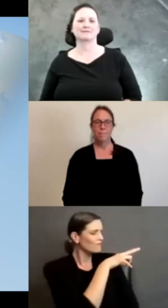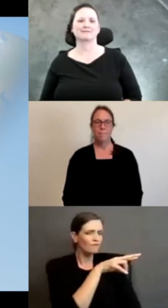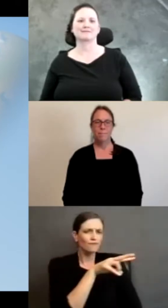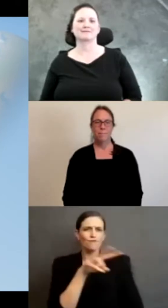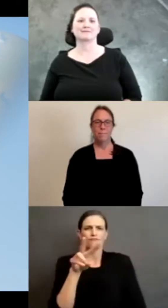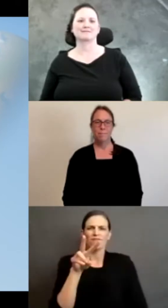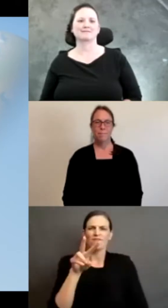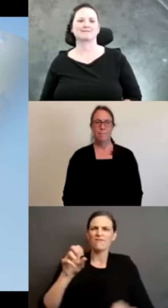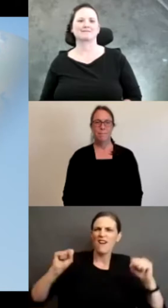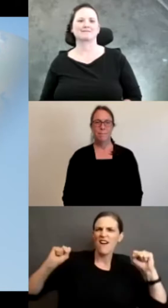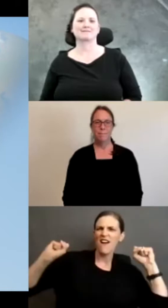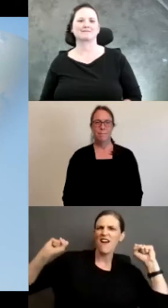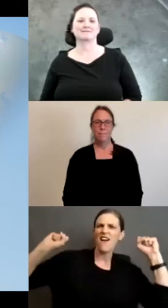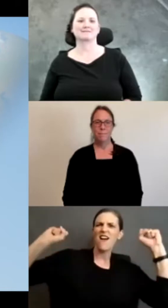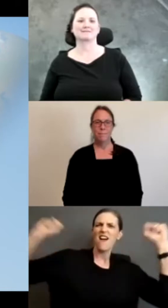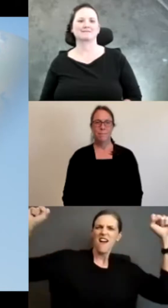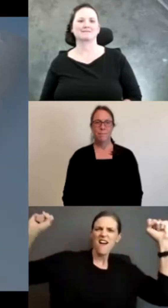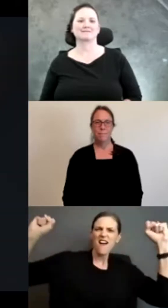her arms in victory.